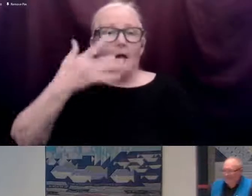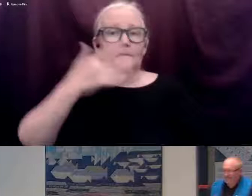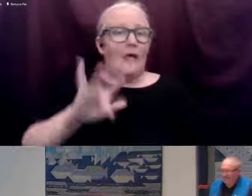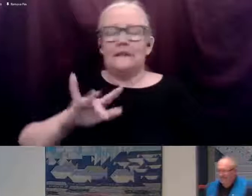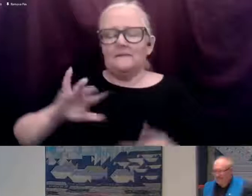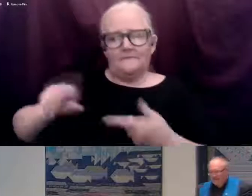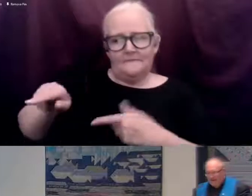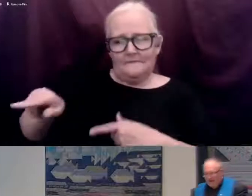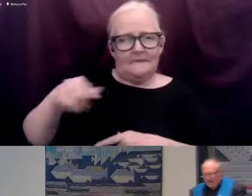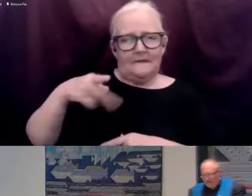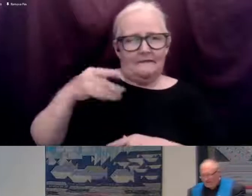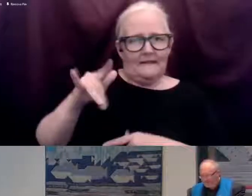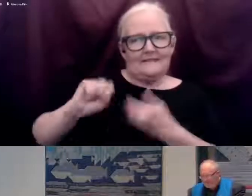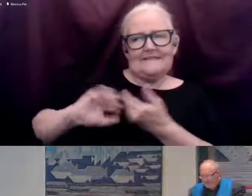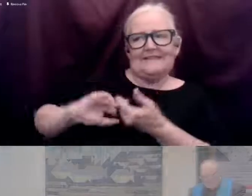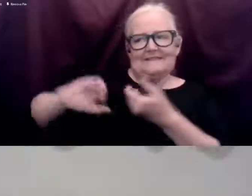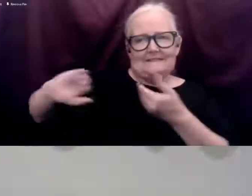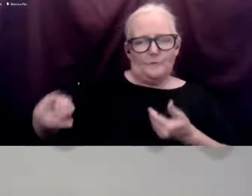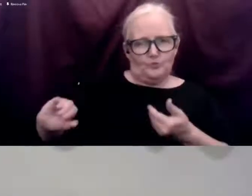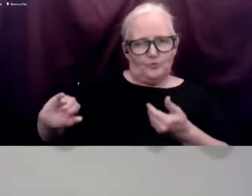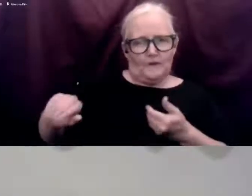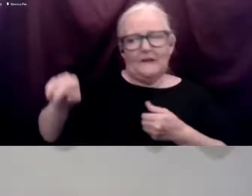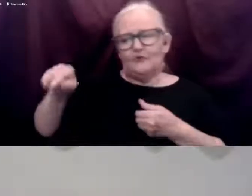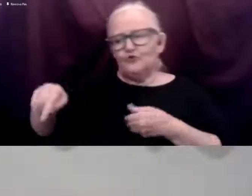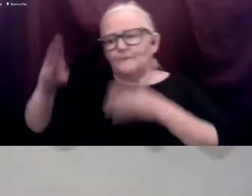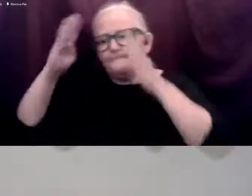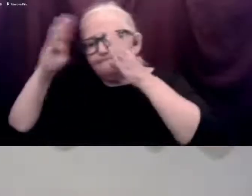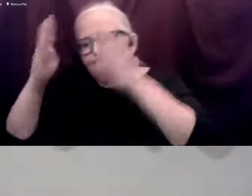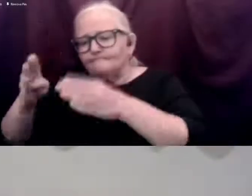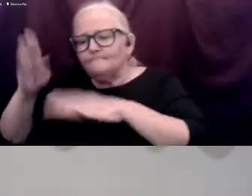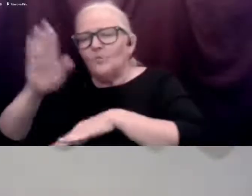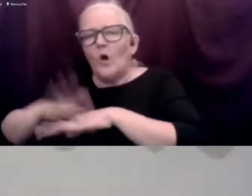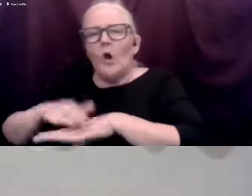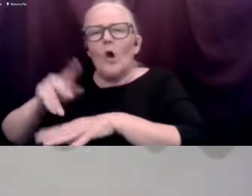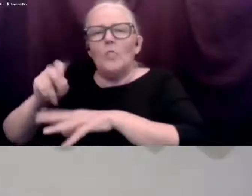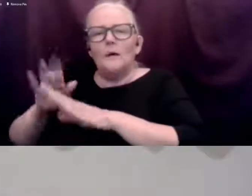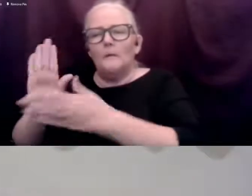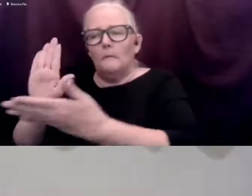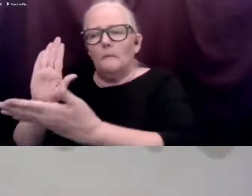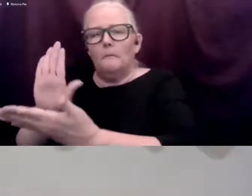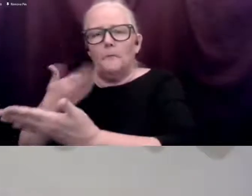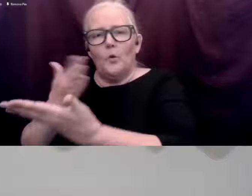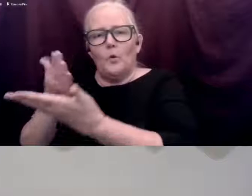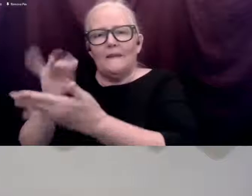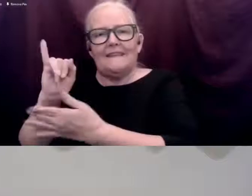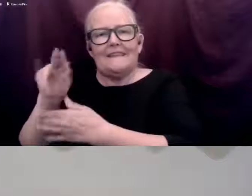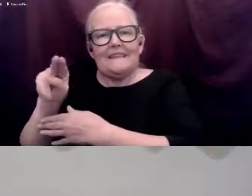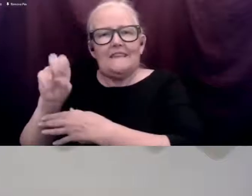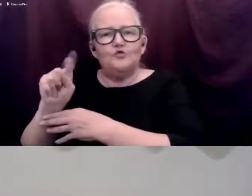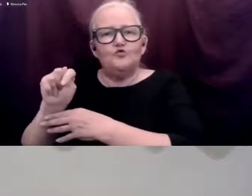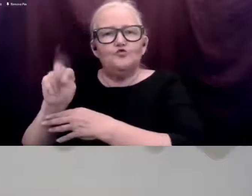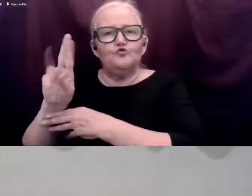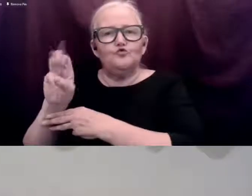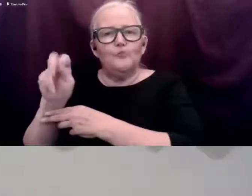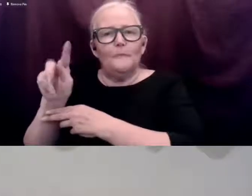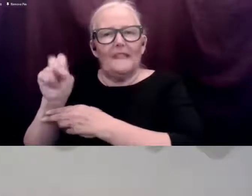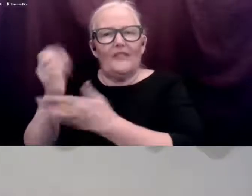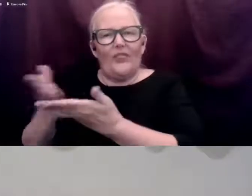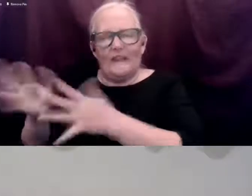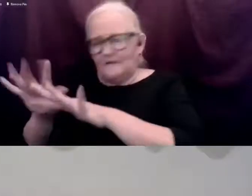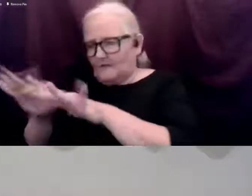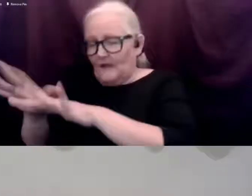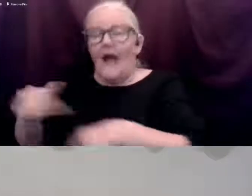of most of the instrumental playing, while I can focus my attention more on shaping the sound of the choir with my gestures and